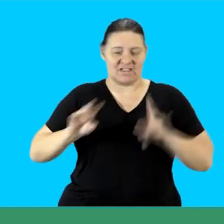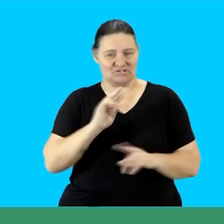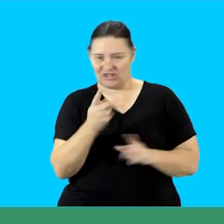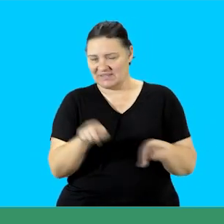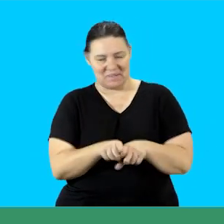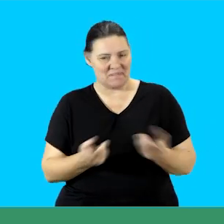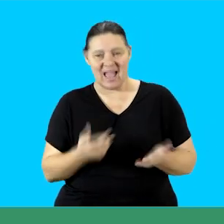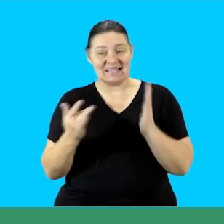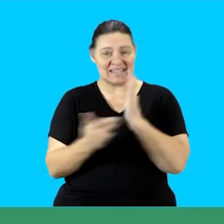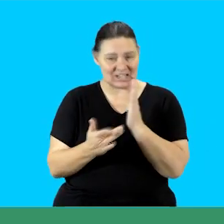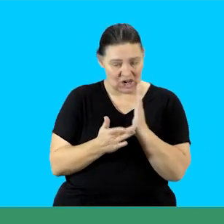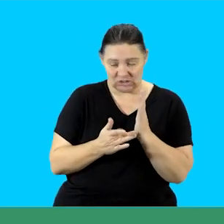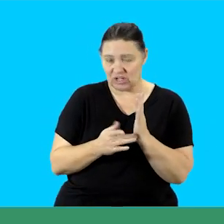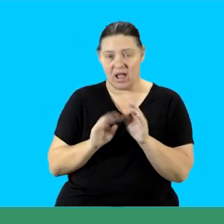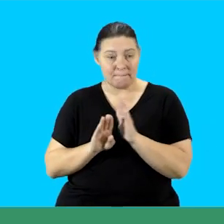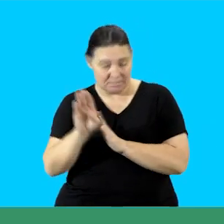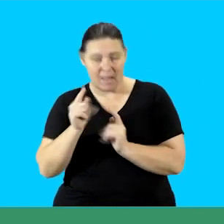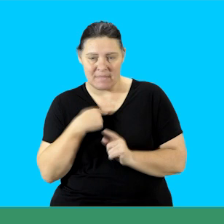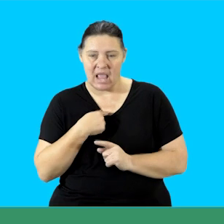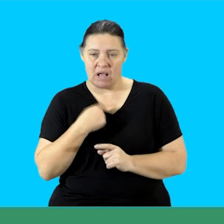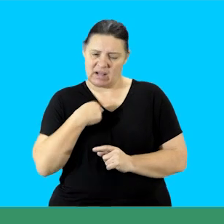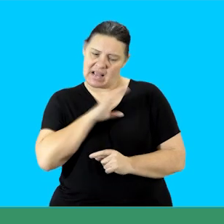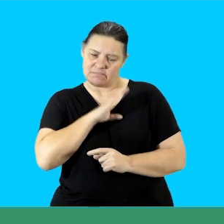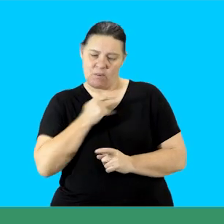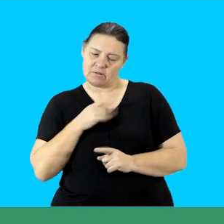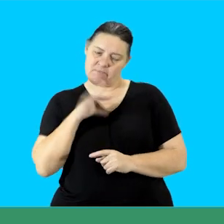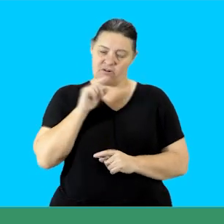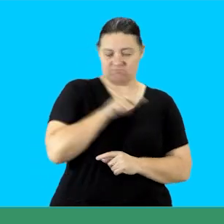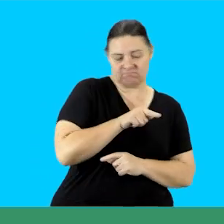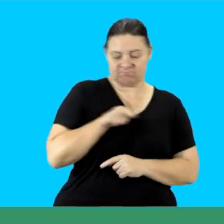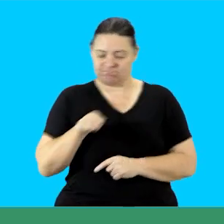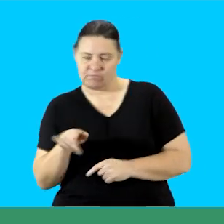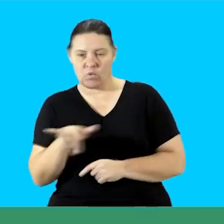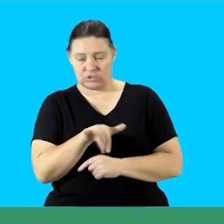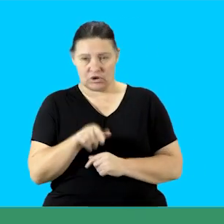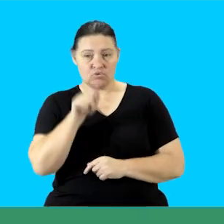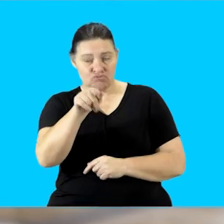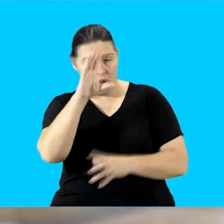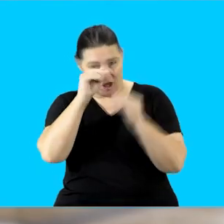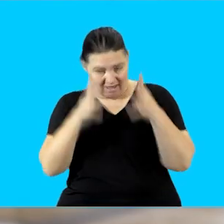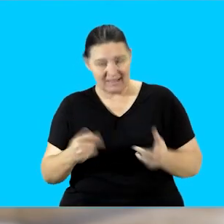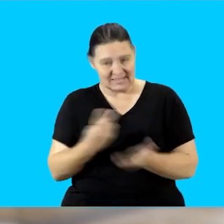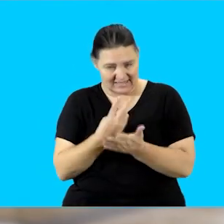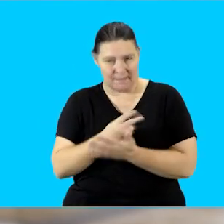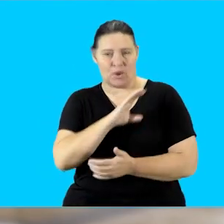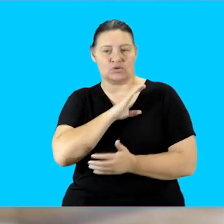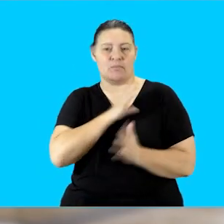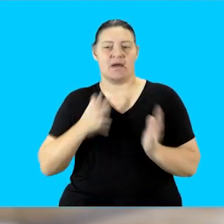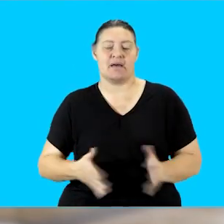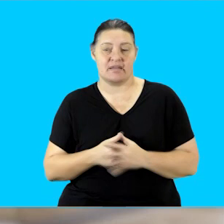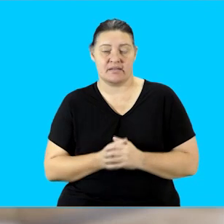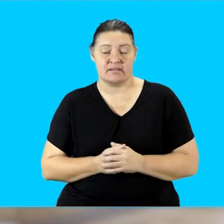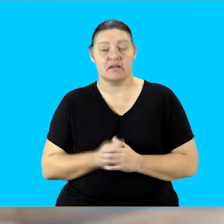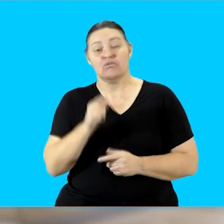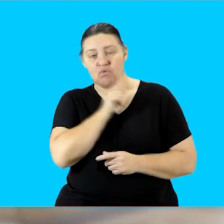fashion changes and as technology advances. Now, you yourself, Lena, you are a consumer.